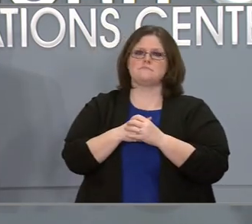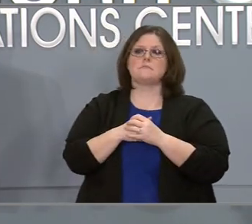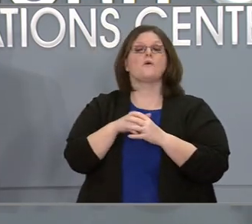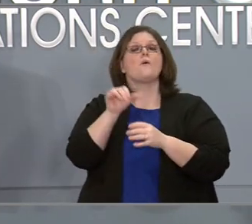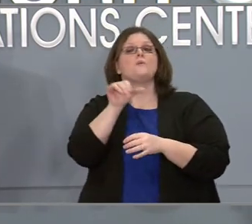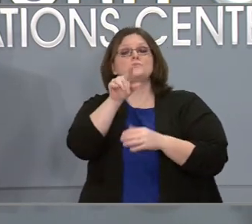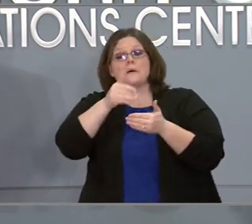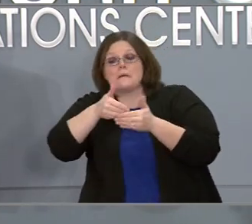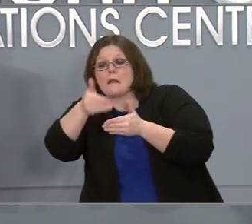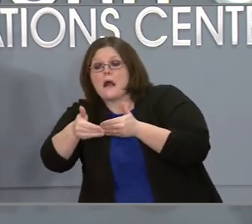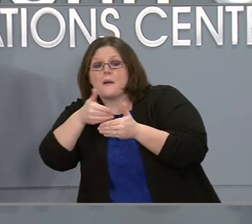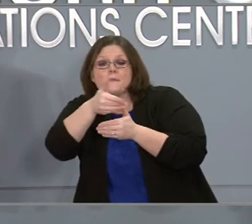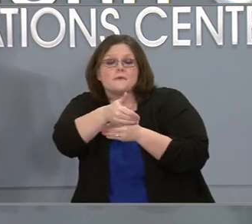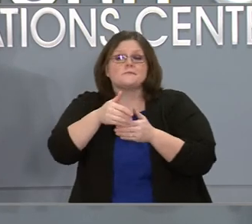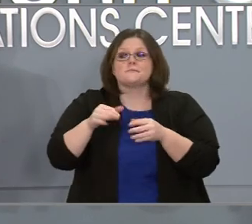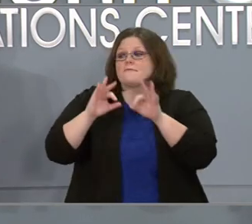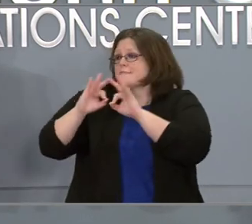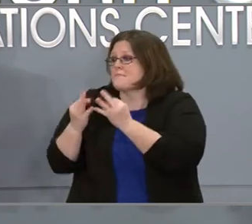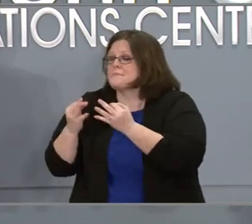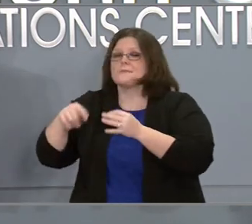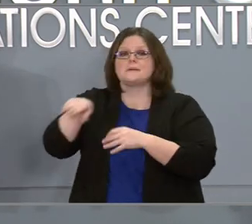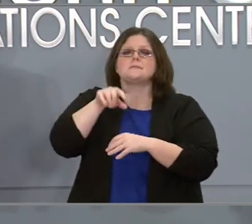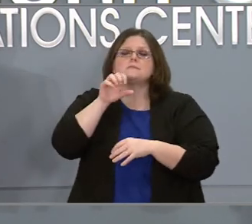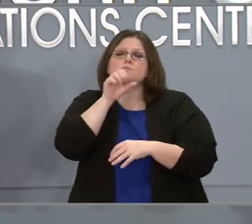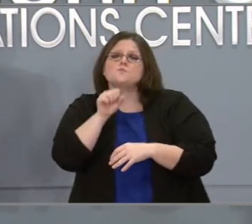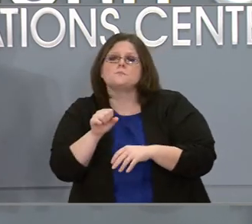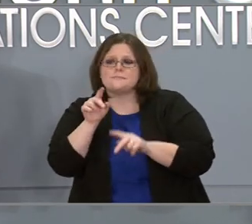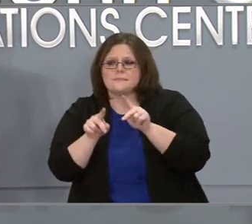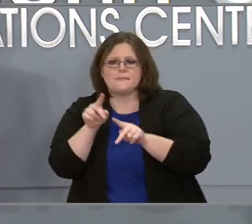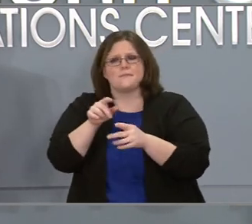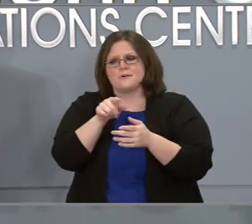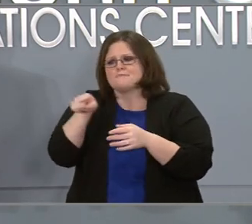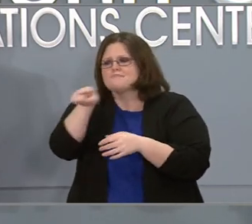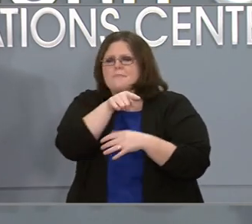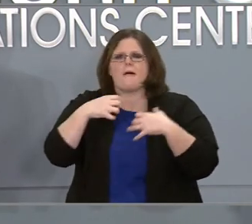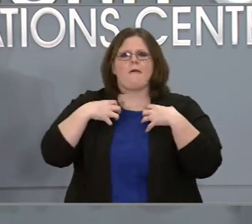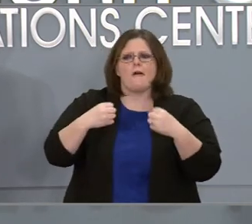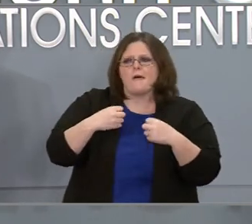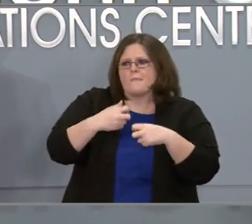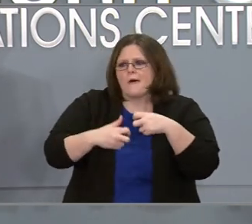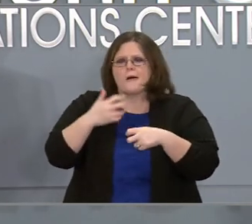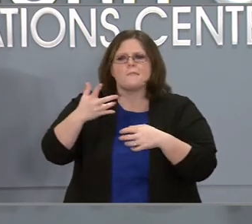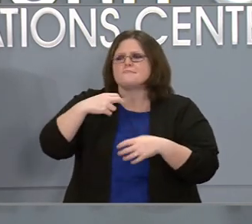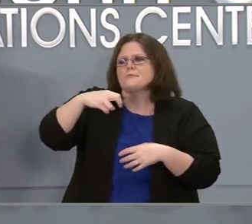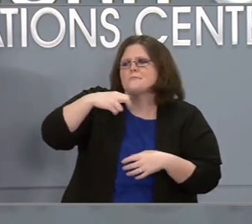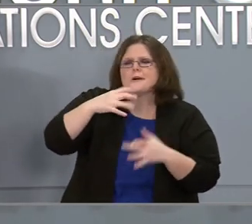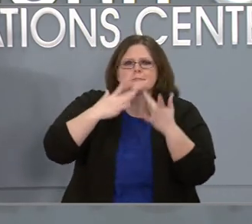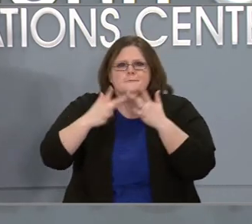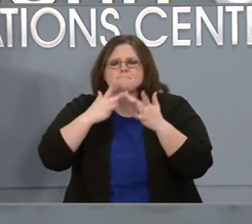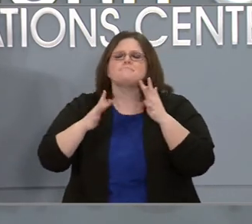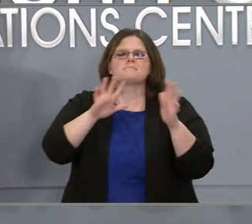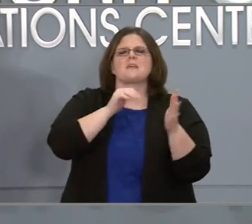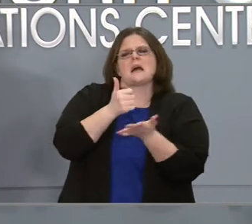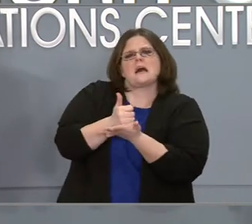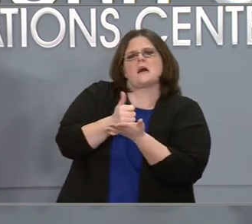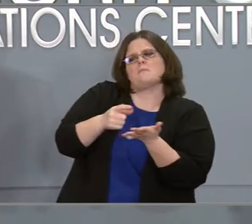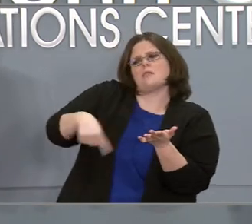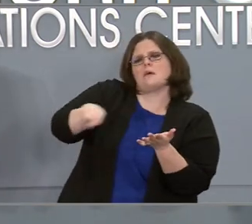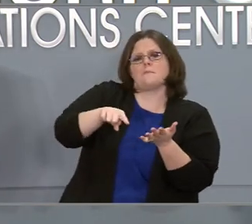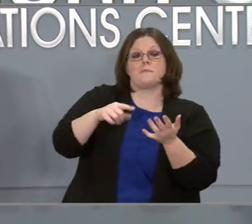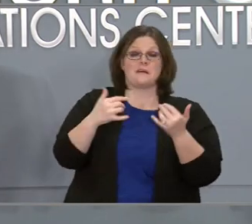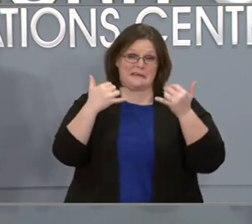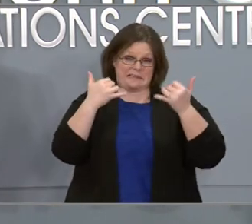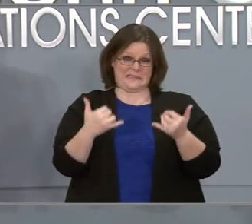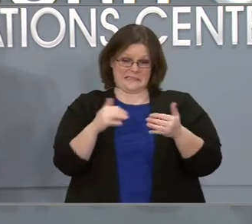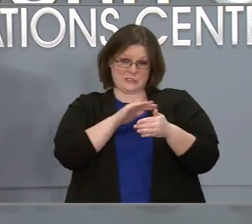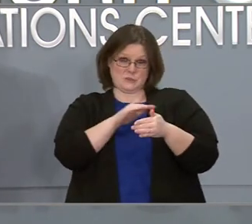and our shut-ins who may have particular issues. And we're a little more concerned about this one because it's